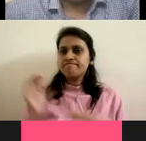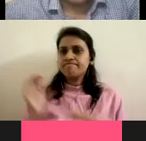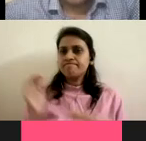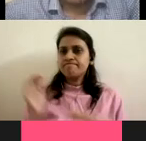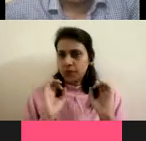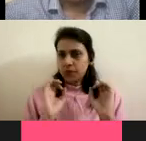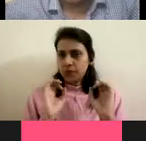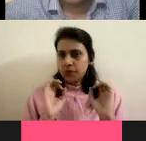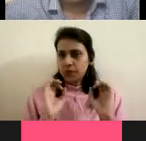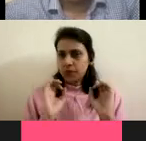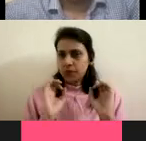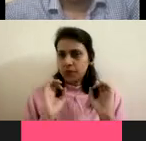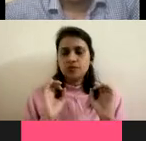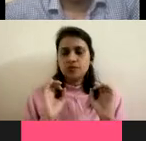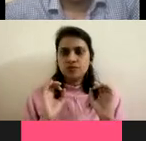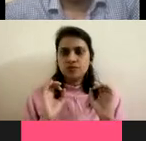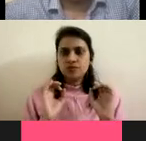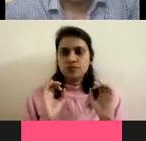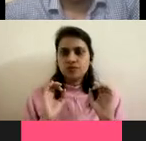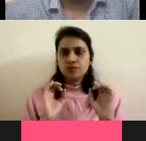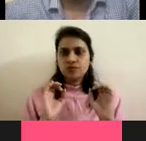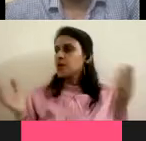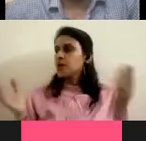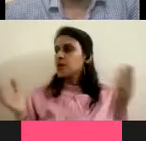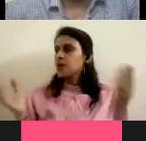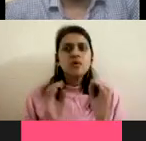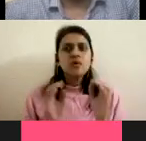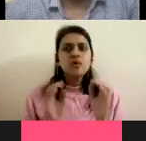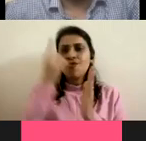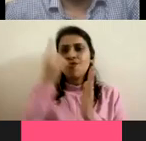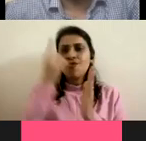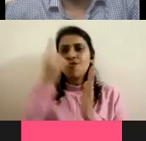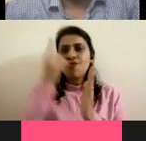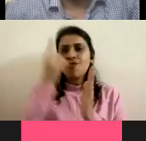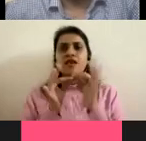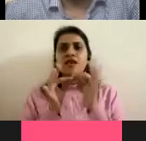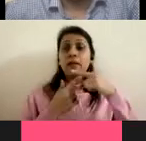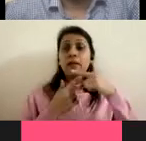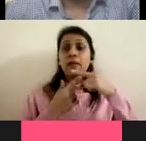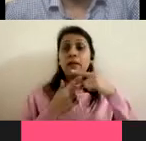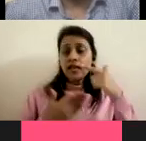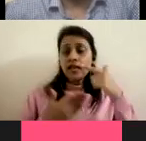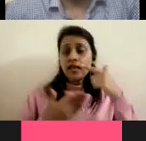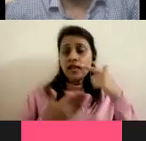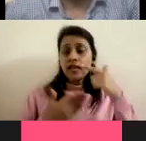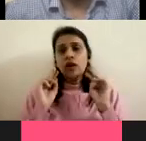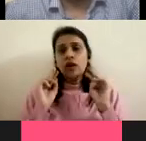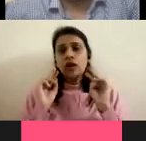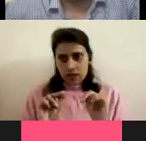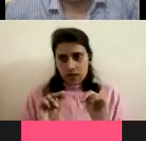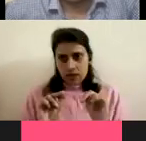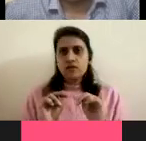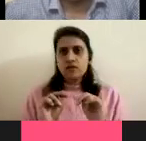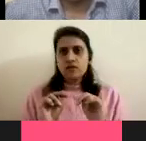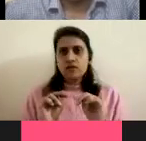we don't have anyone who has a request for an interpreter, but at any point in time, if you have a request, you can please drop a note to Devanshi,